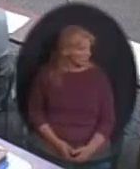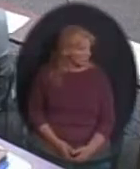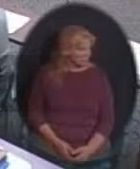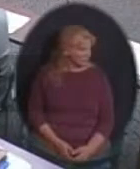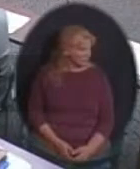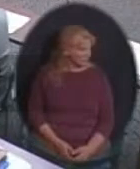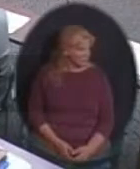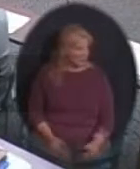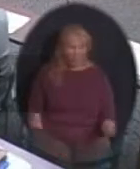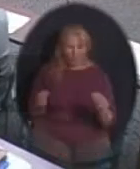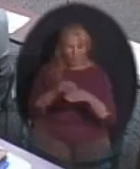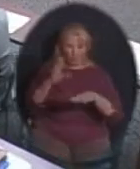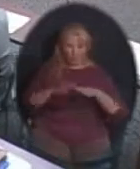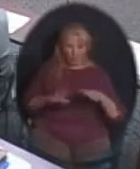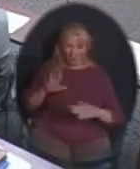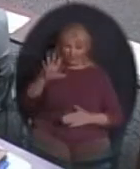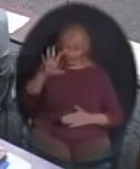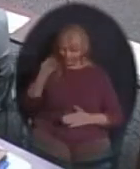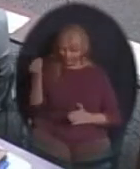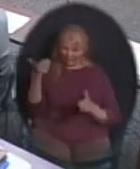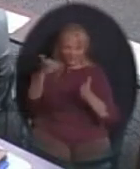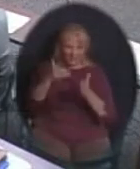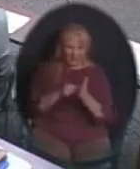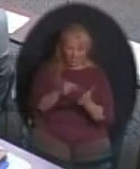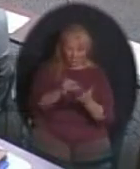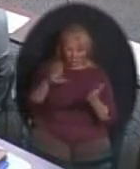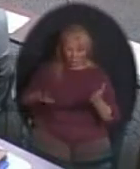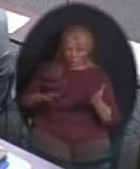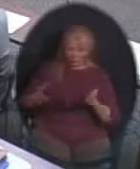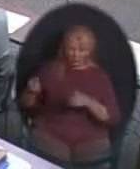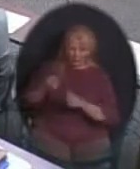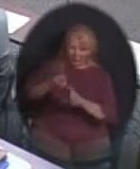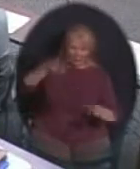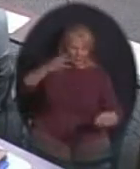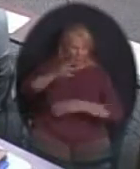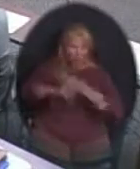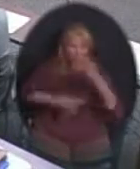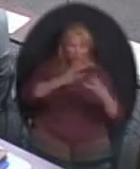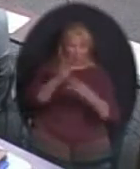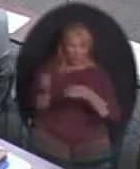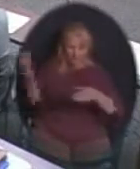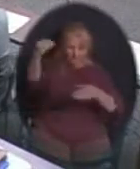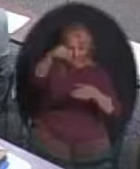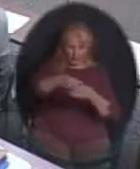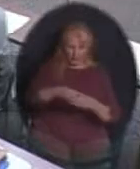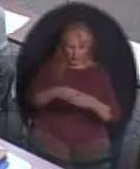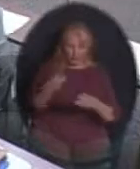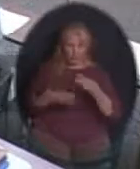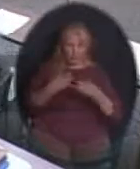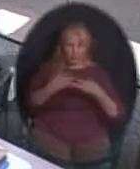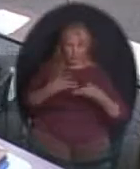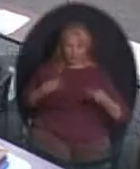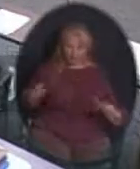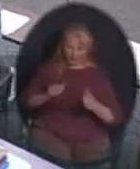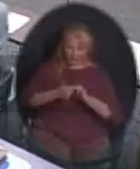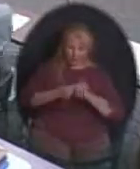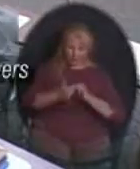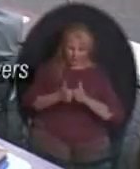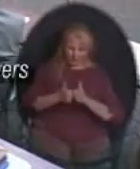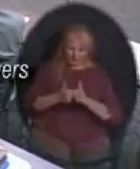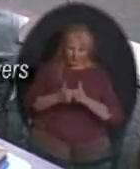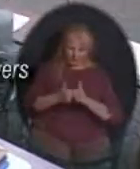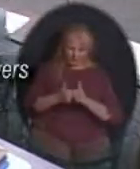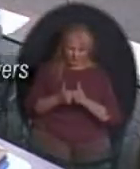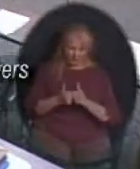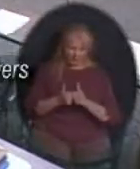More than 50,000 students from around the world participate in problem-solving competitions. And of those, only